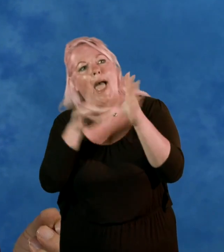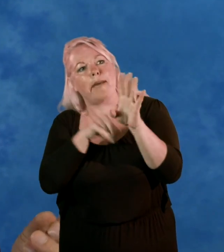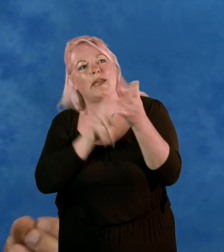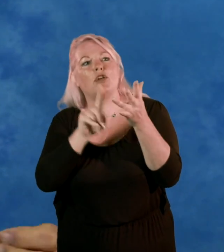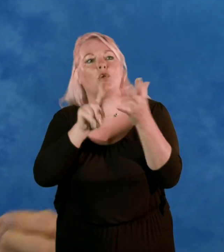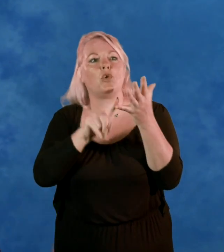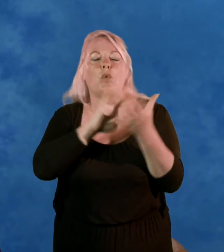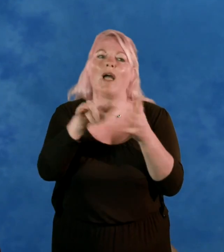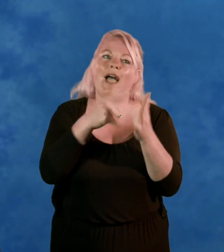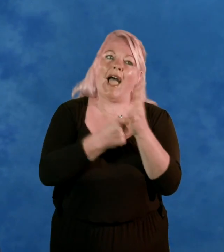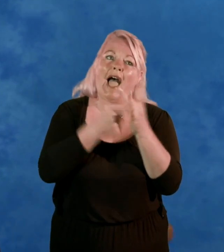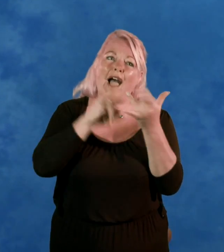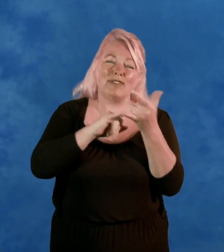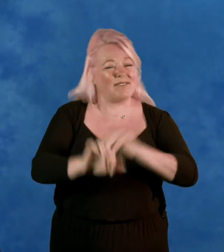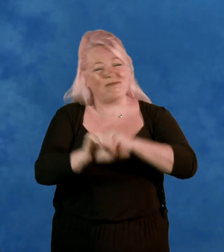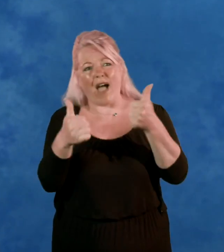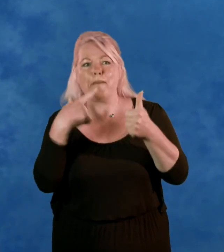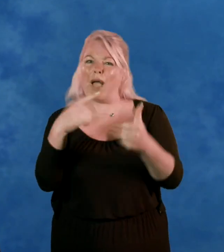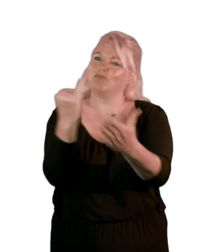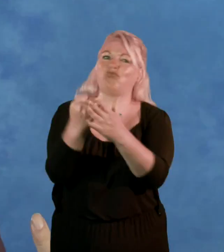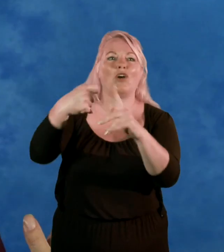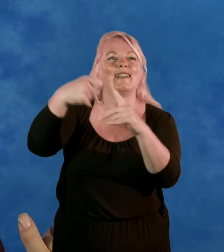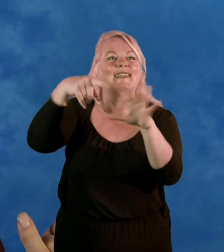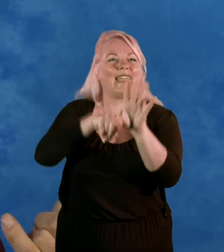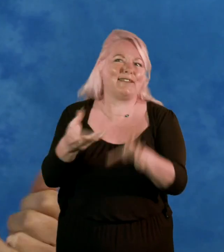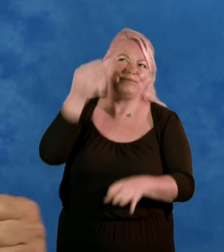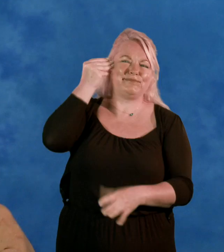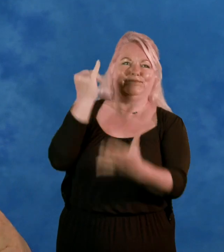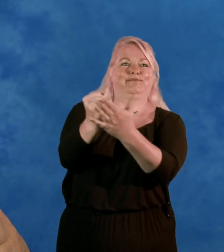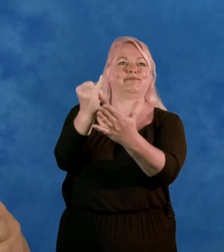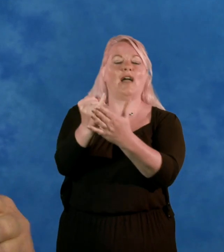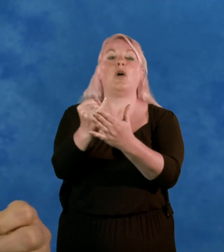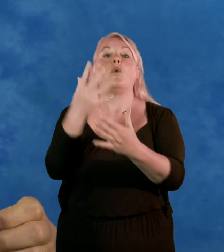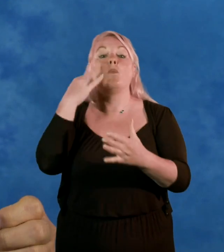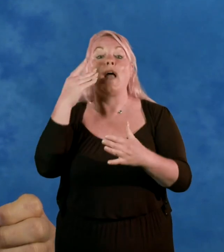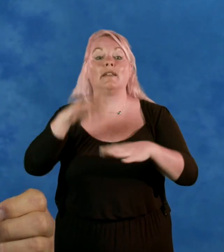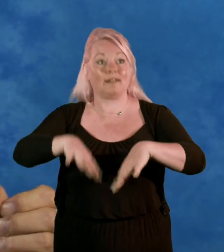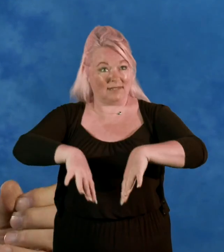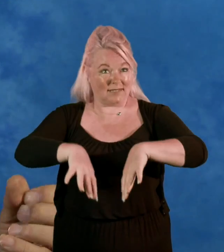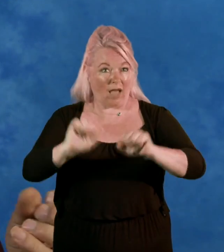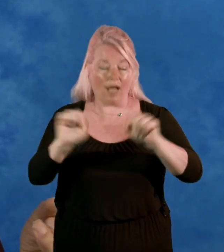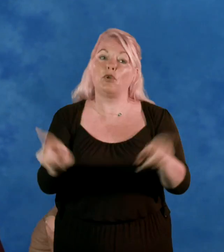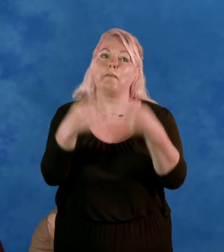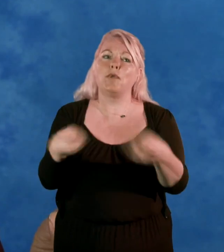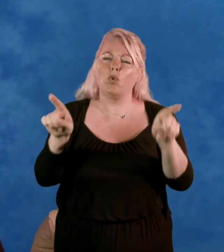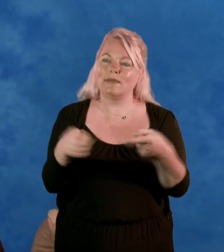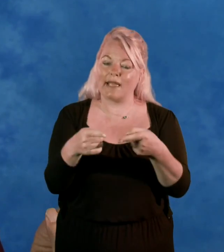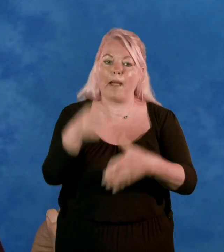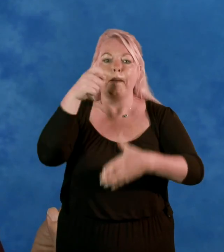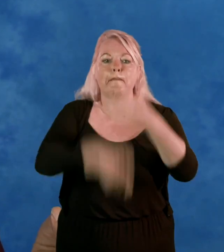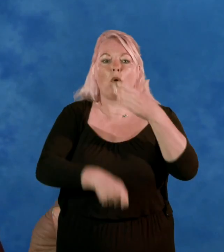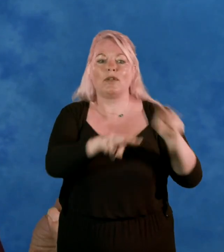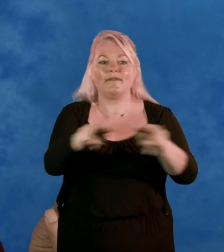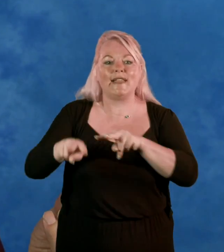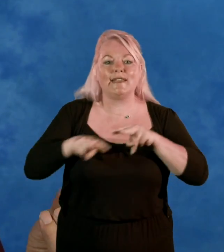of key. And of course, they're not out of key, it's just the hearing. When I first started on music, I actually bought the video of